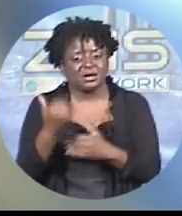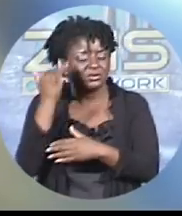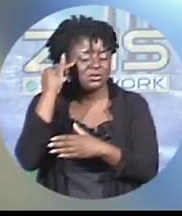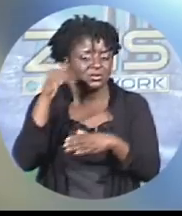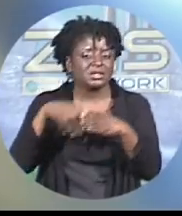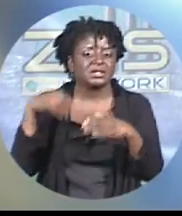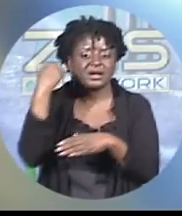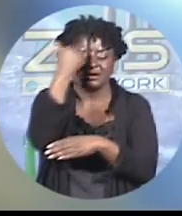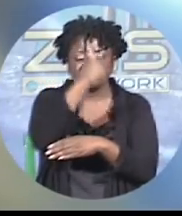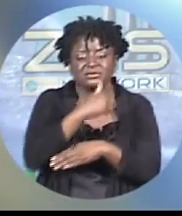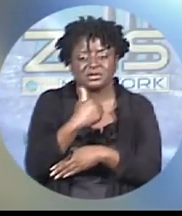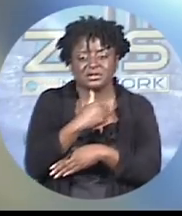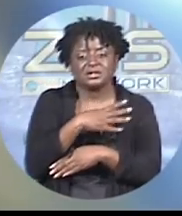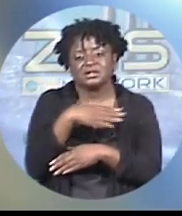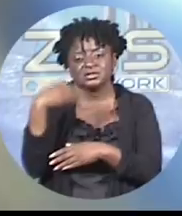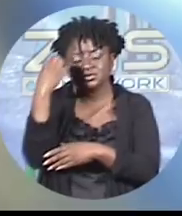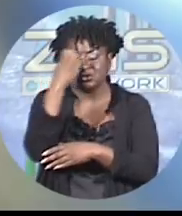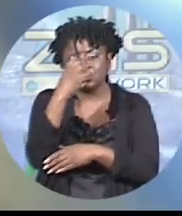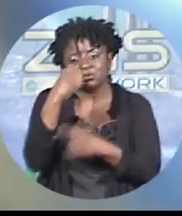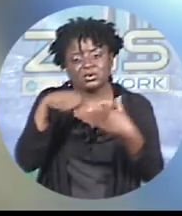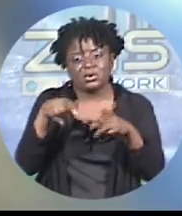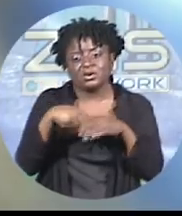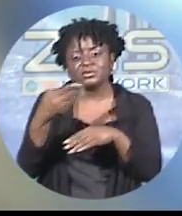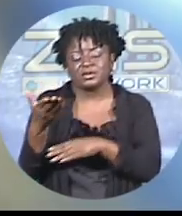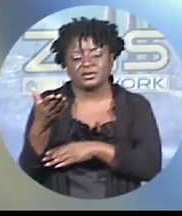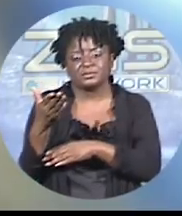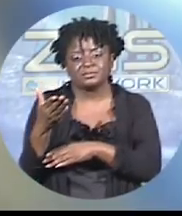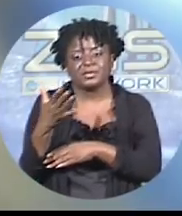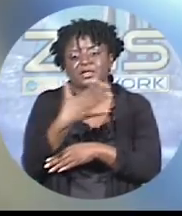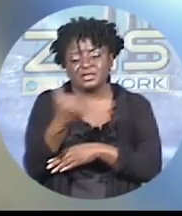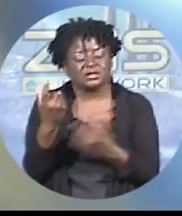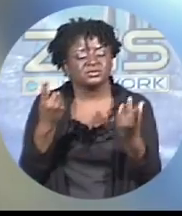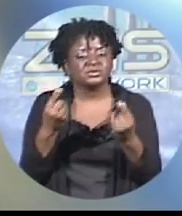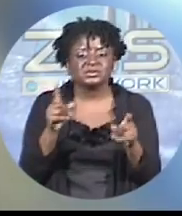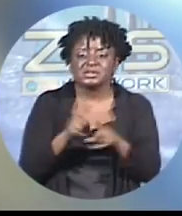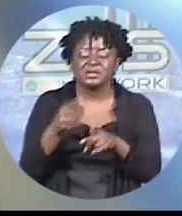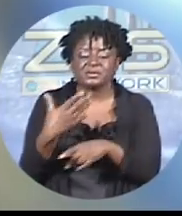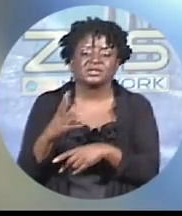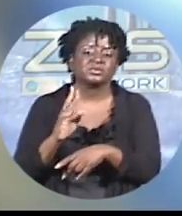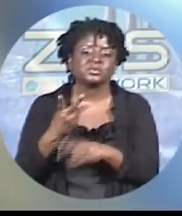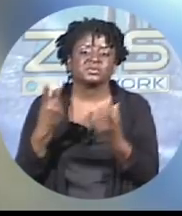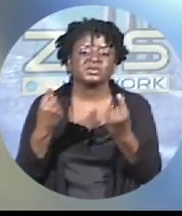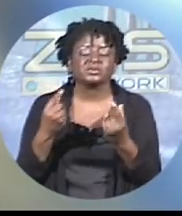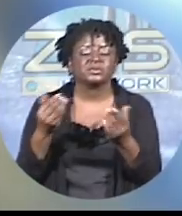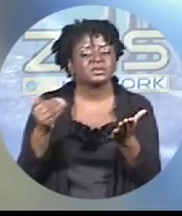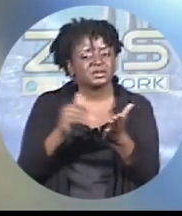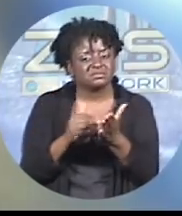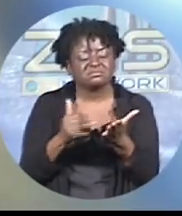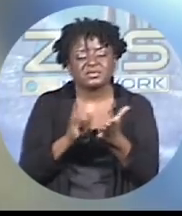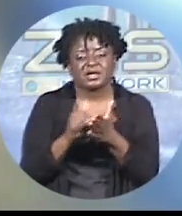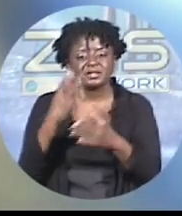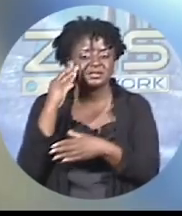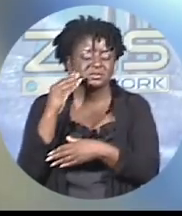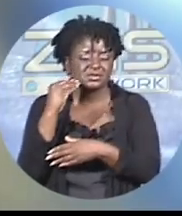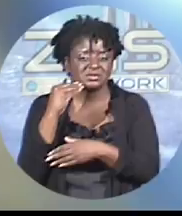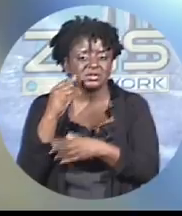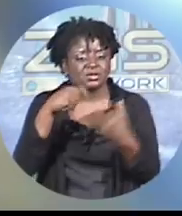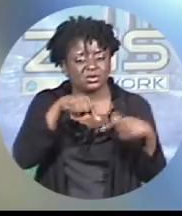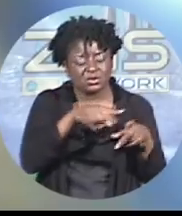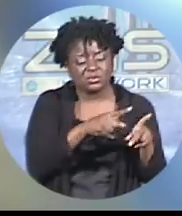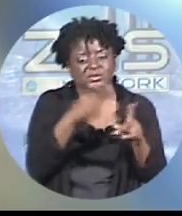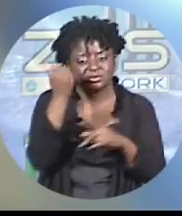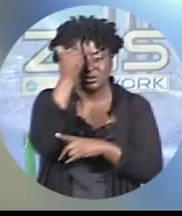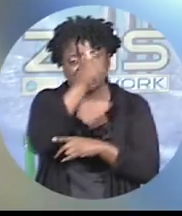Europe. Go out there. They do the same things we do. But again, that experience of going to